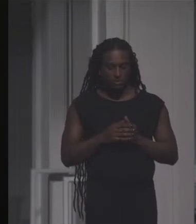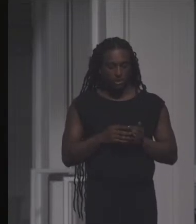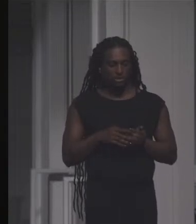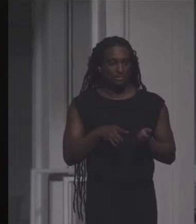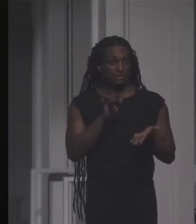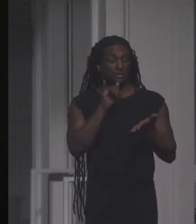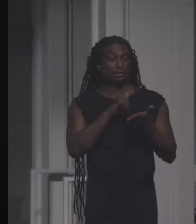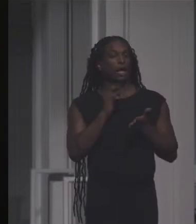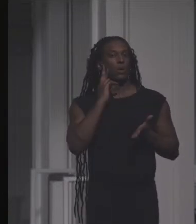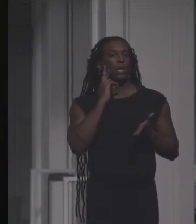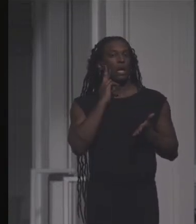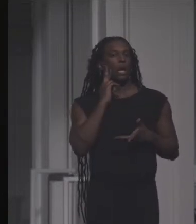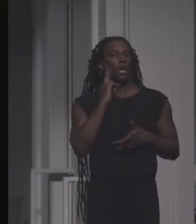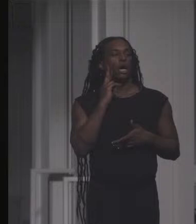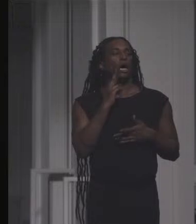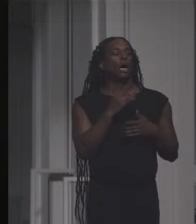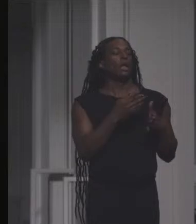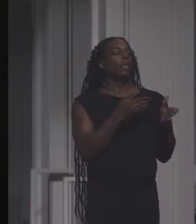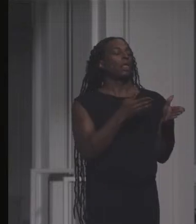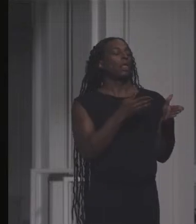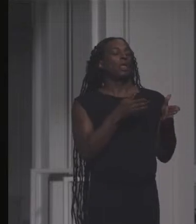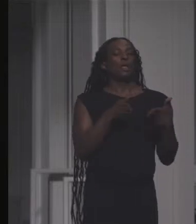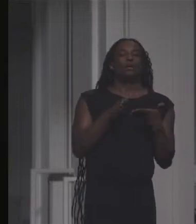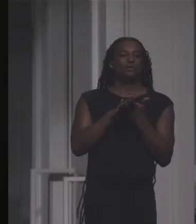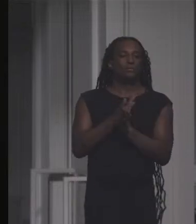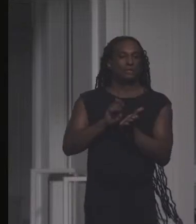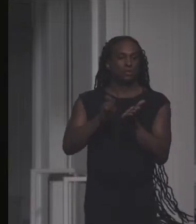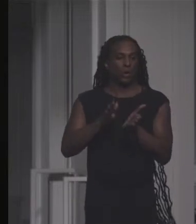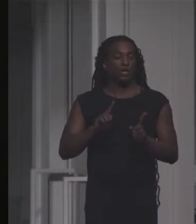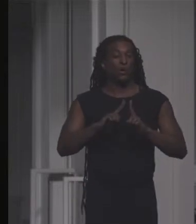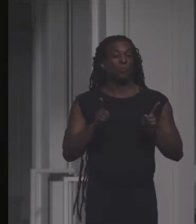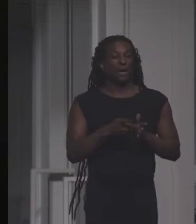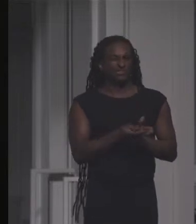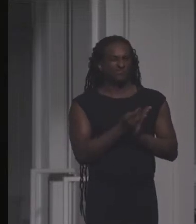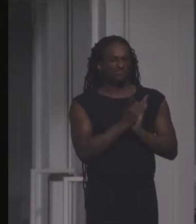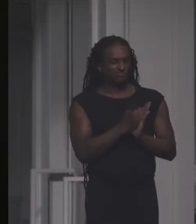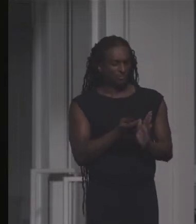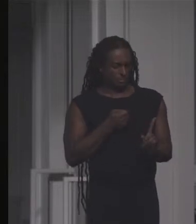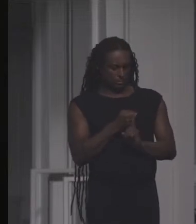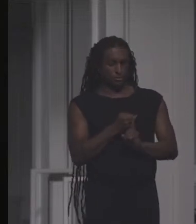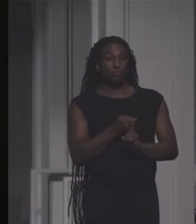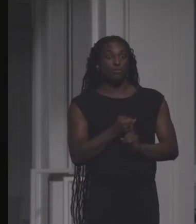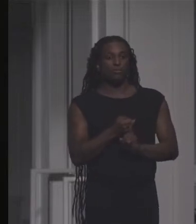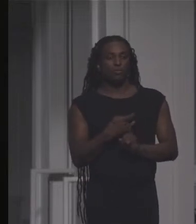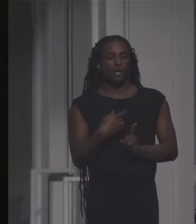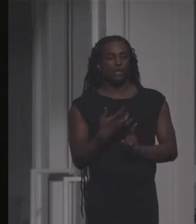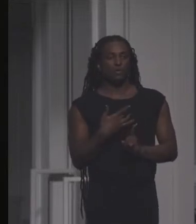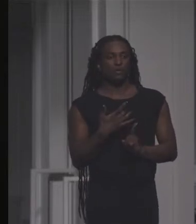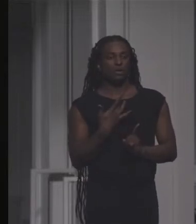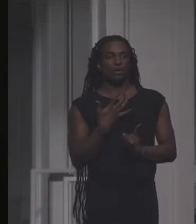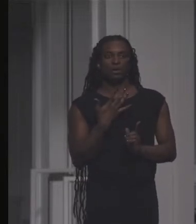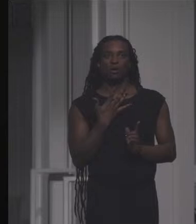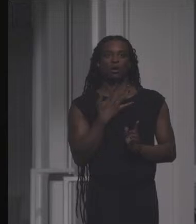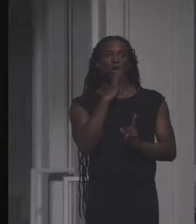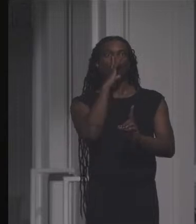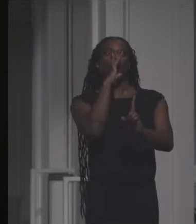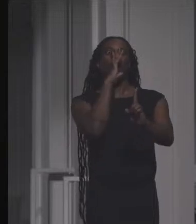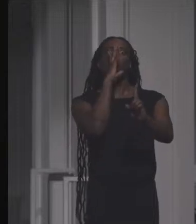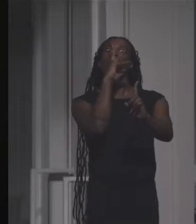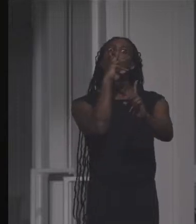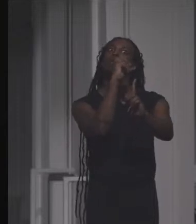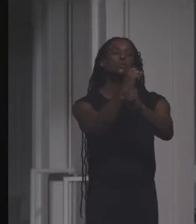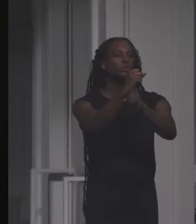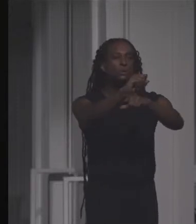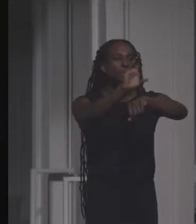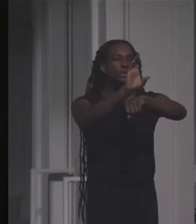writing path. But the immediate result was that I fell stone in love with that abbey